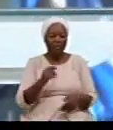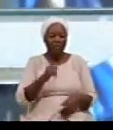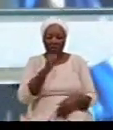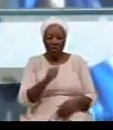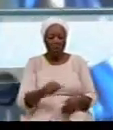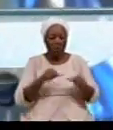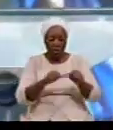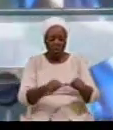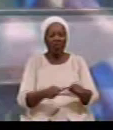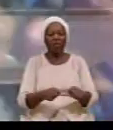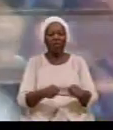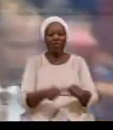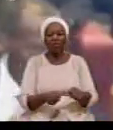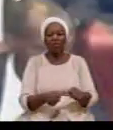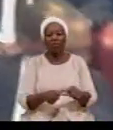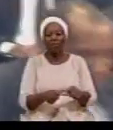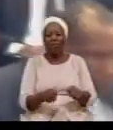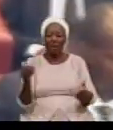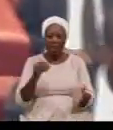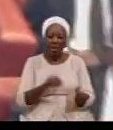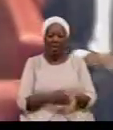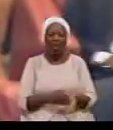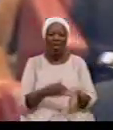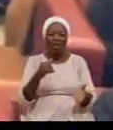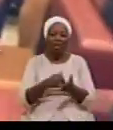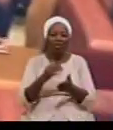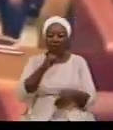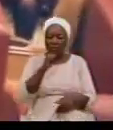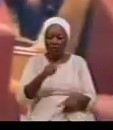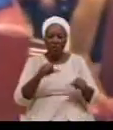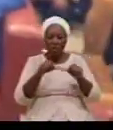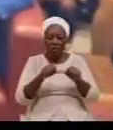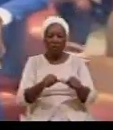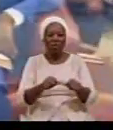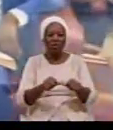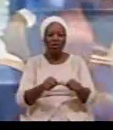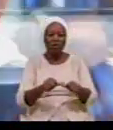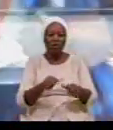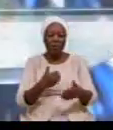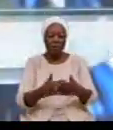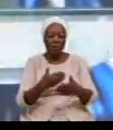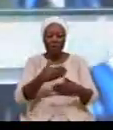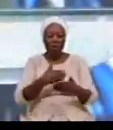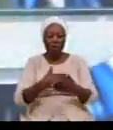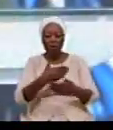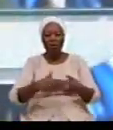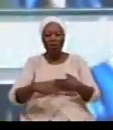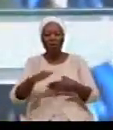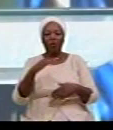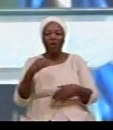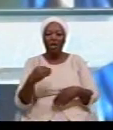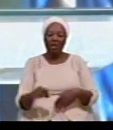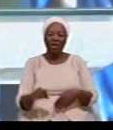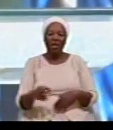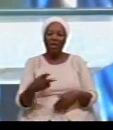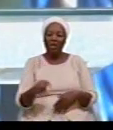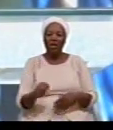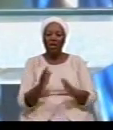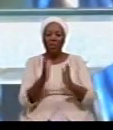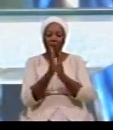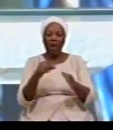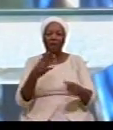long. It will not last beyond the prayer of faith. It will not last beyond